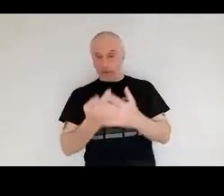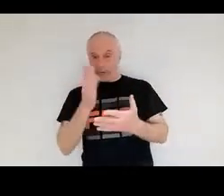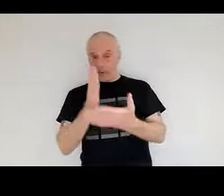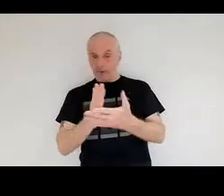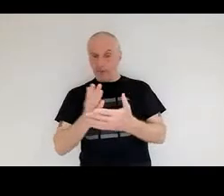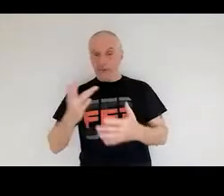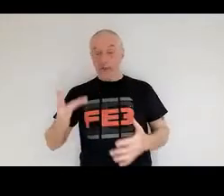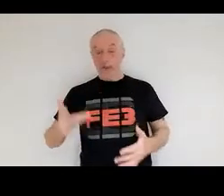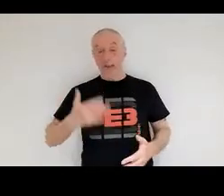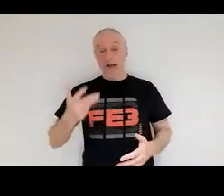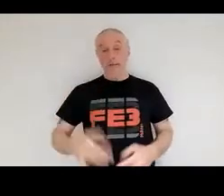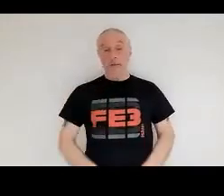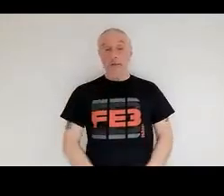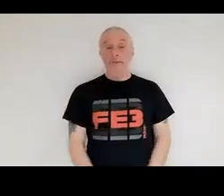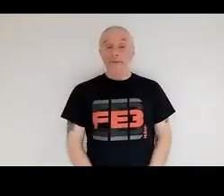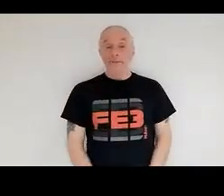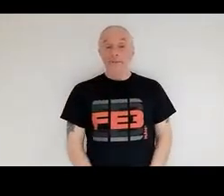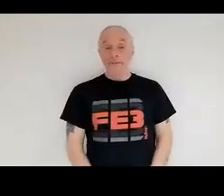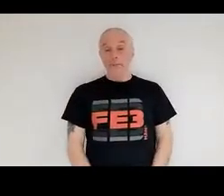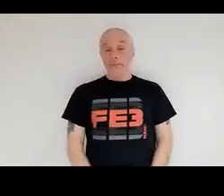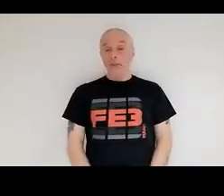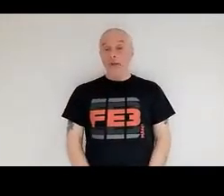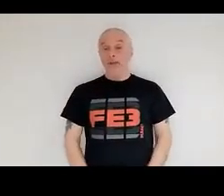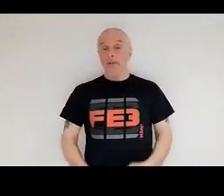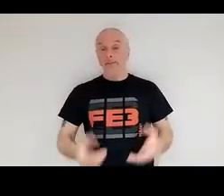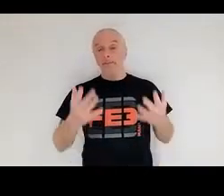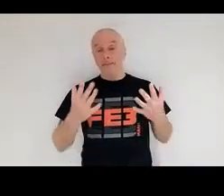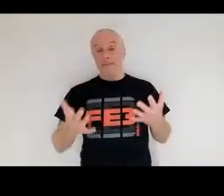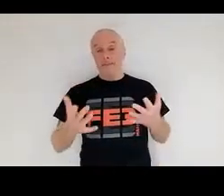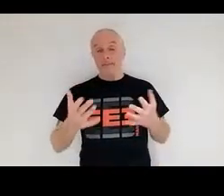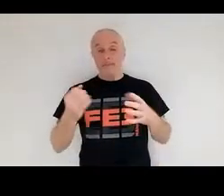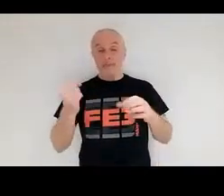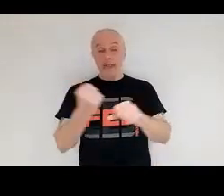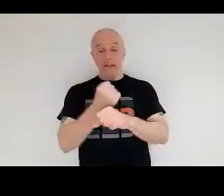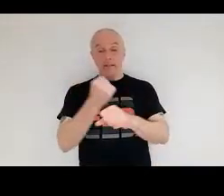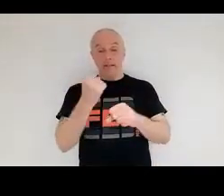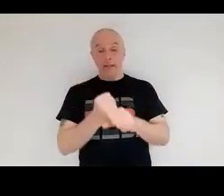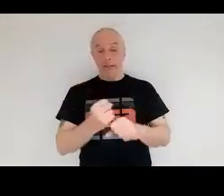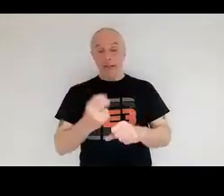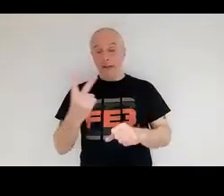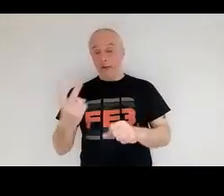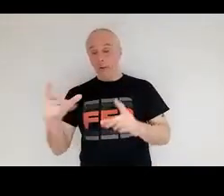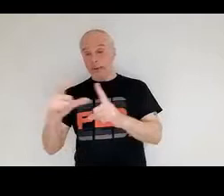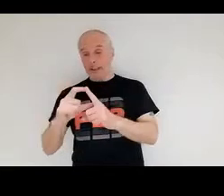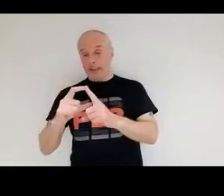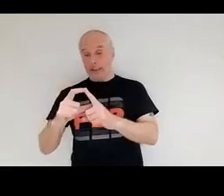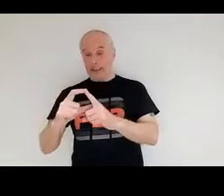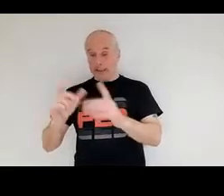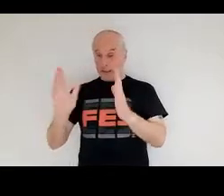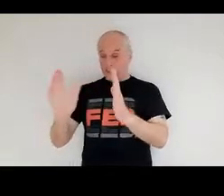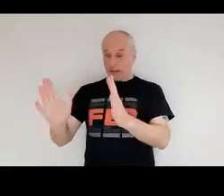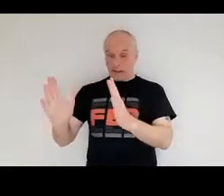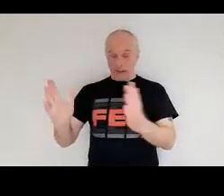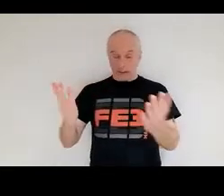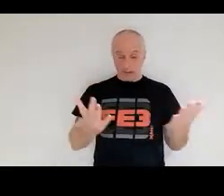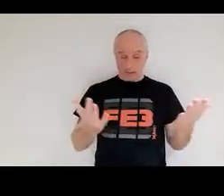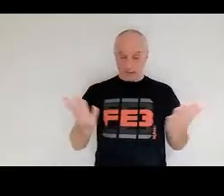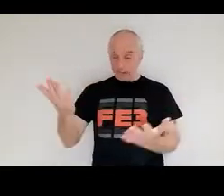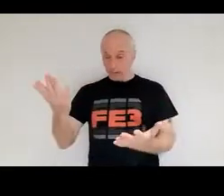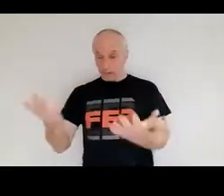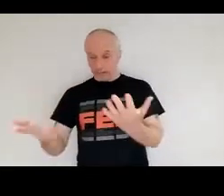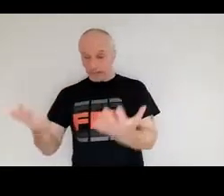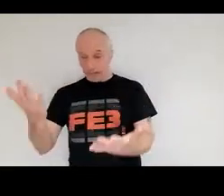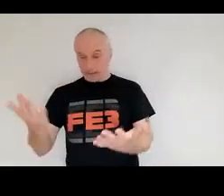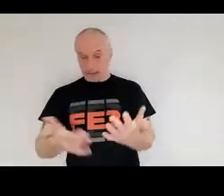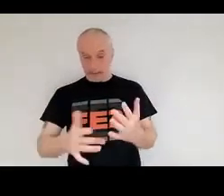last stage was to make a 2D model, which we then validated against the CFD model, and then the 2D model allowed